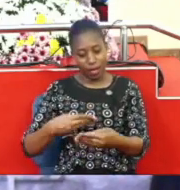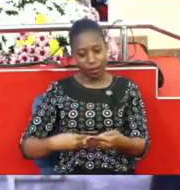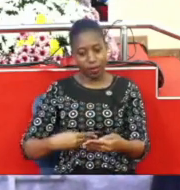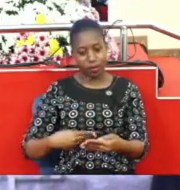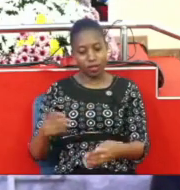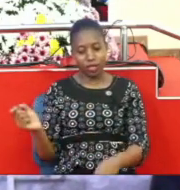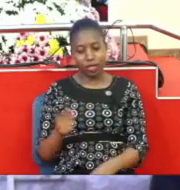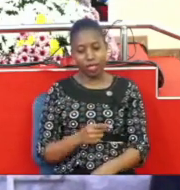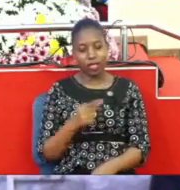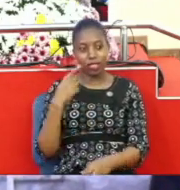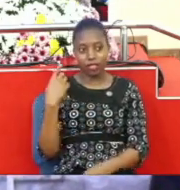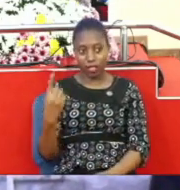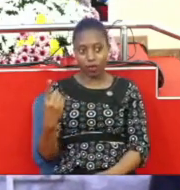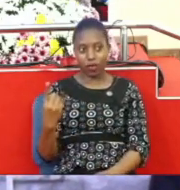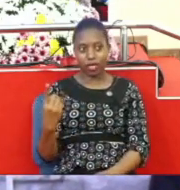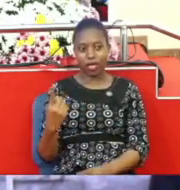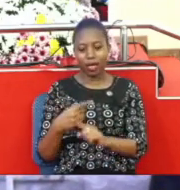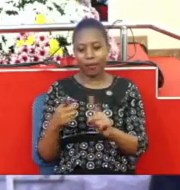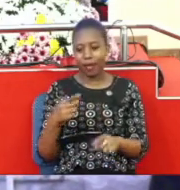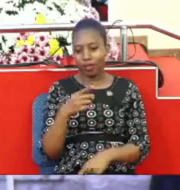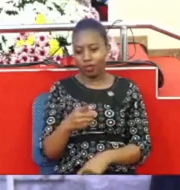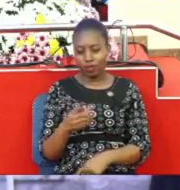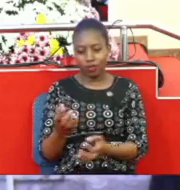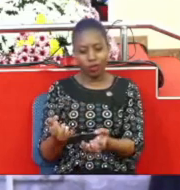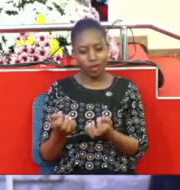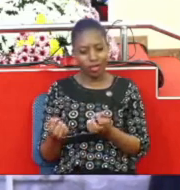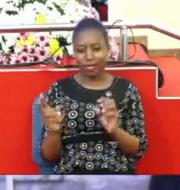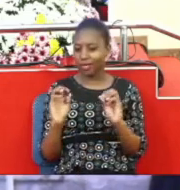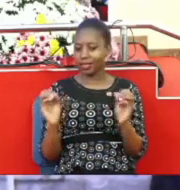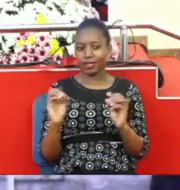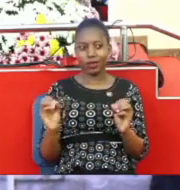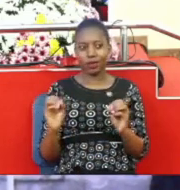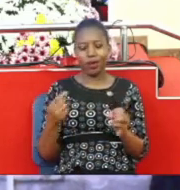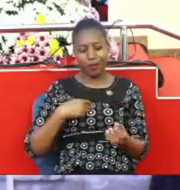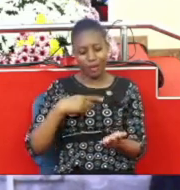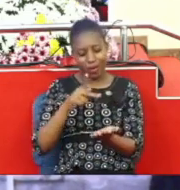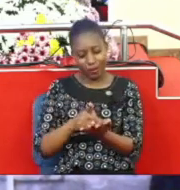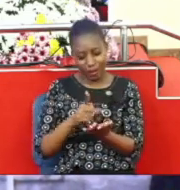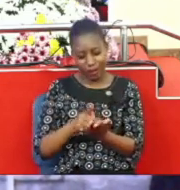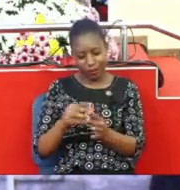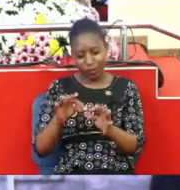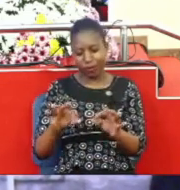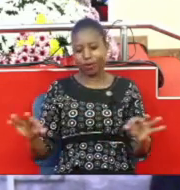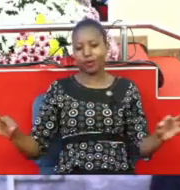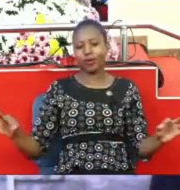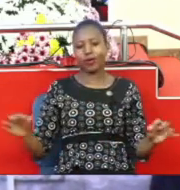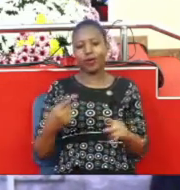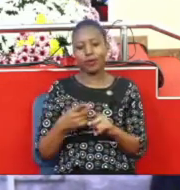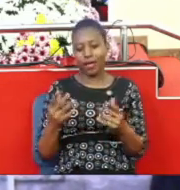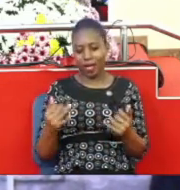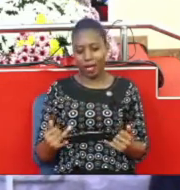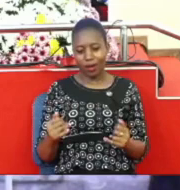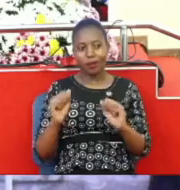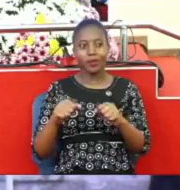it. Lakini haukuhitaji. So I kept it until you needed it until now. Hivyo nikaiweka mpaka wakati utahitaji sasa. Fathers. Baba.